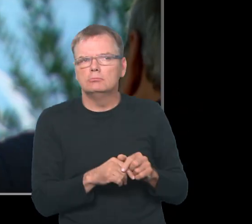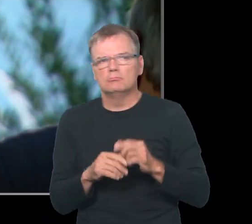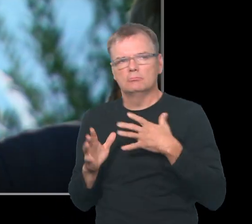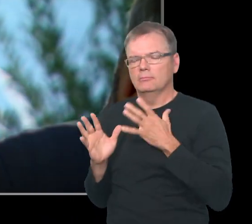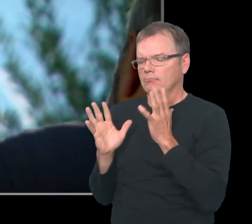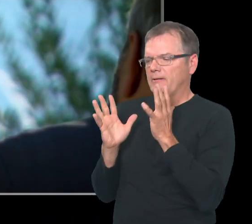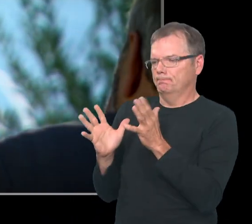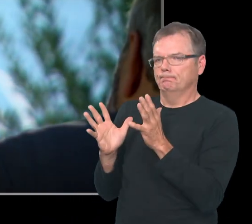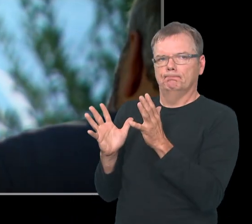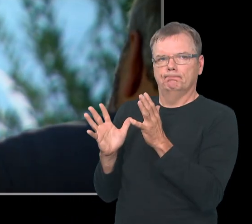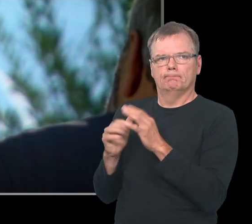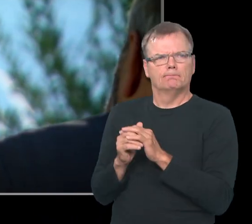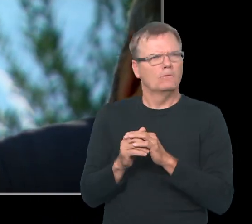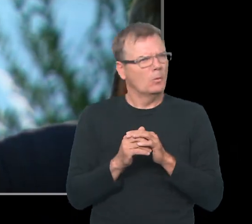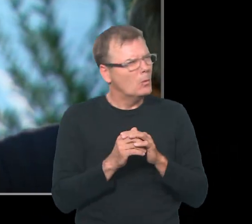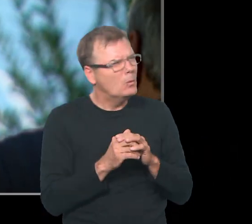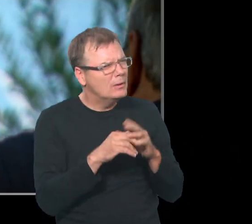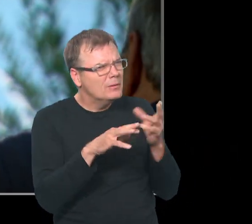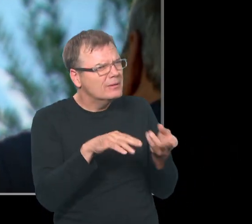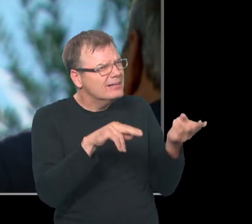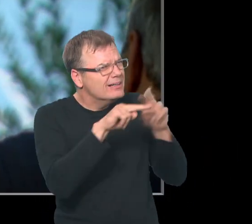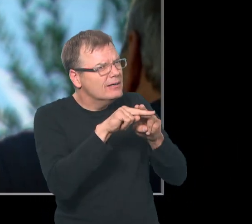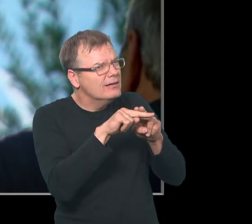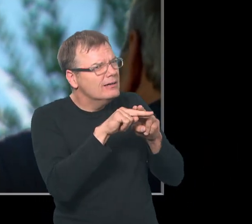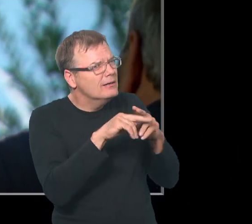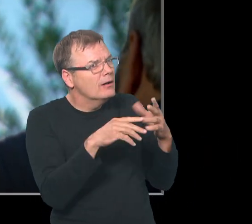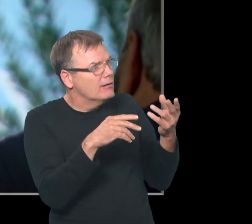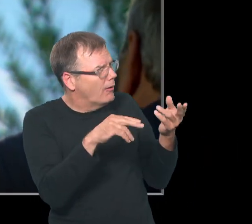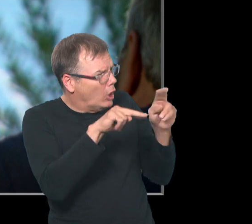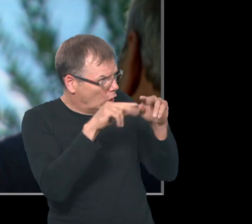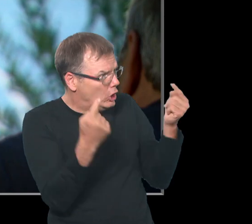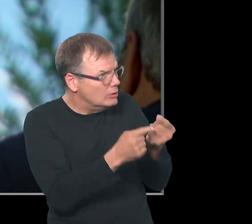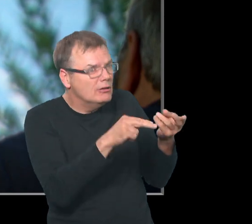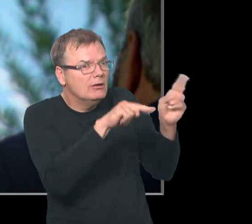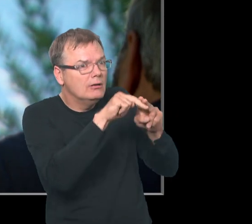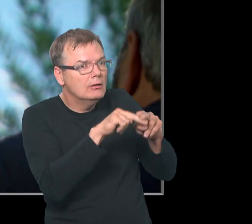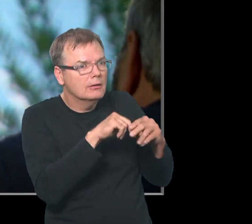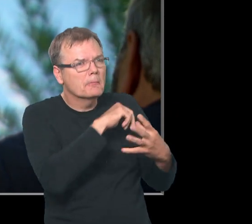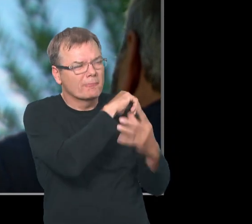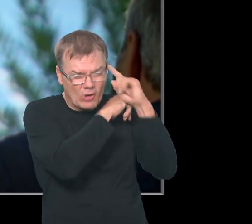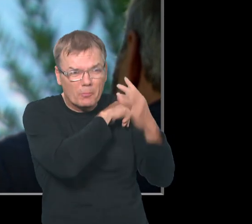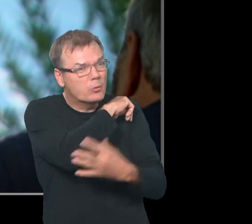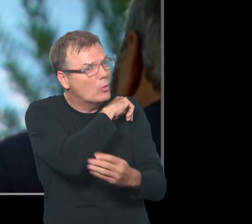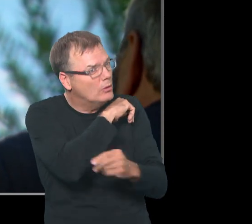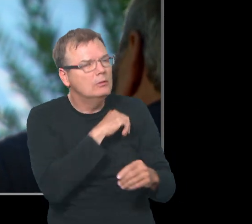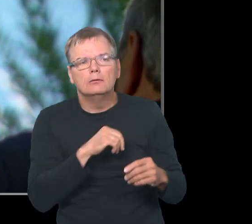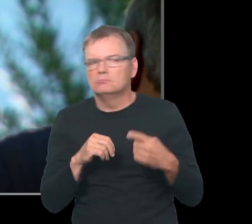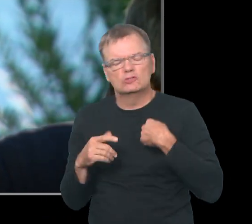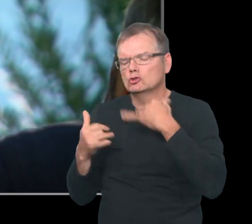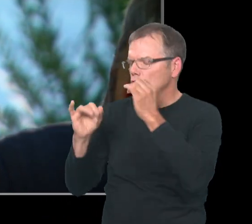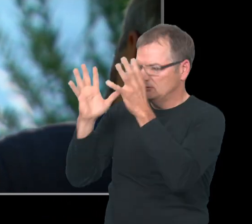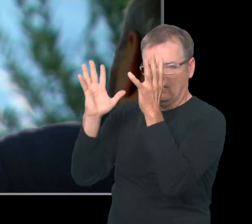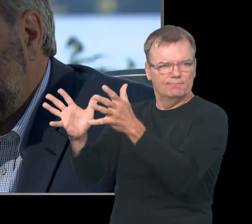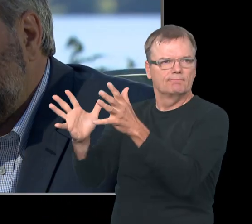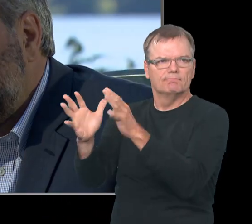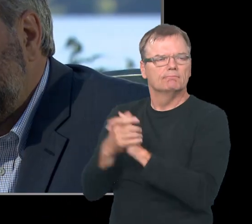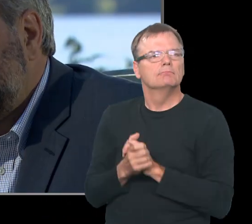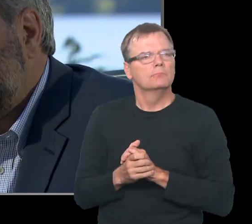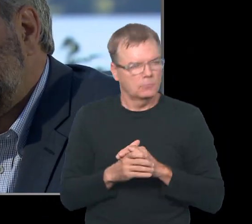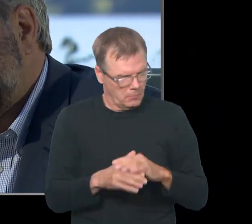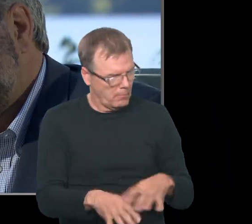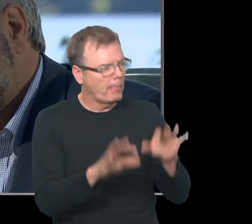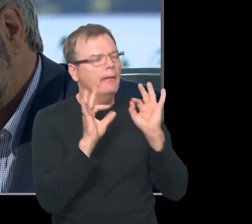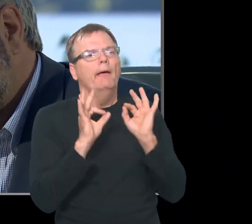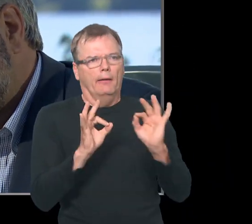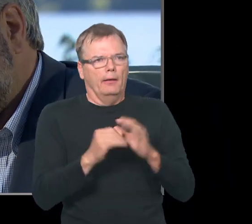what happens in terms of the overall bottom line on the government's books, you wouldn't go to the GST to help rescue you? No,